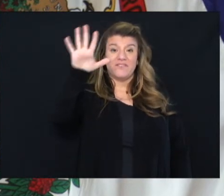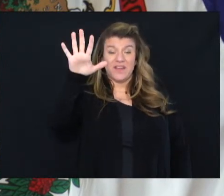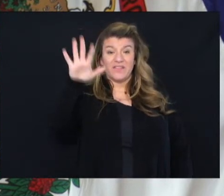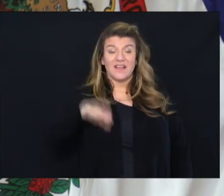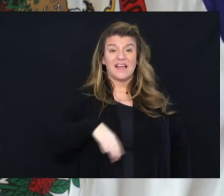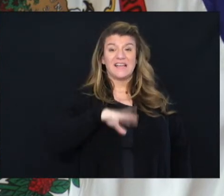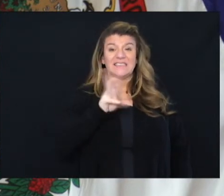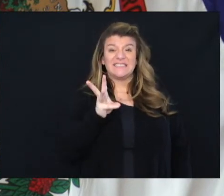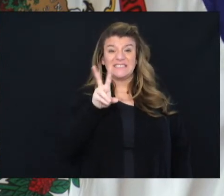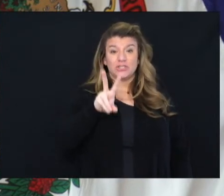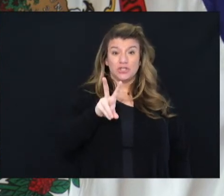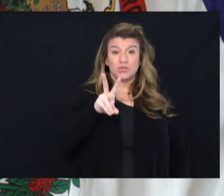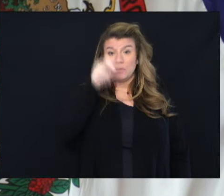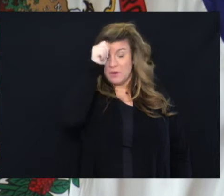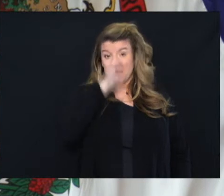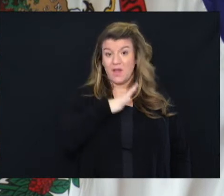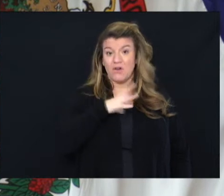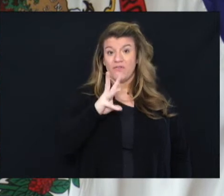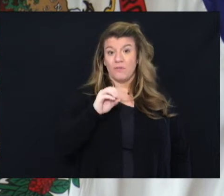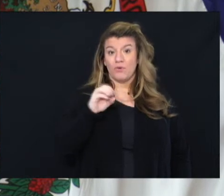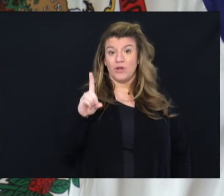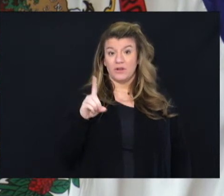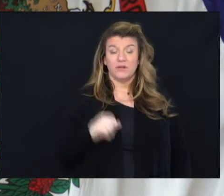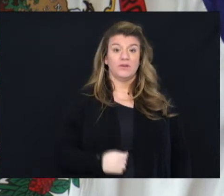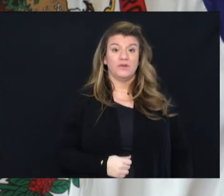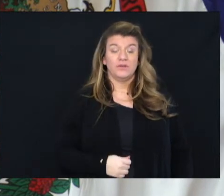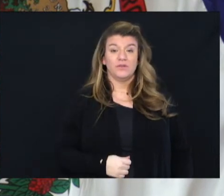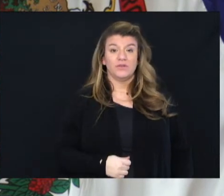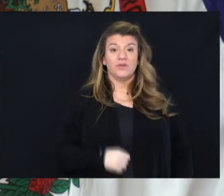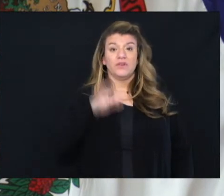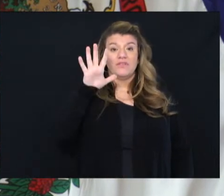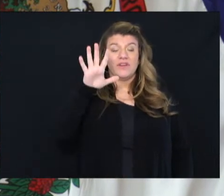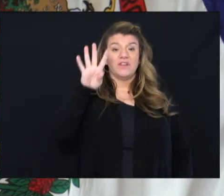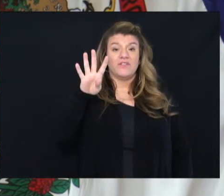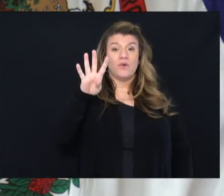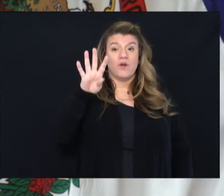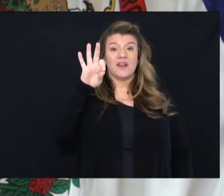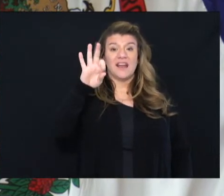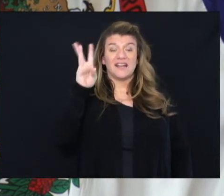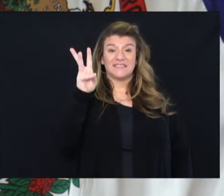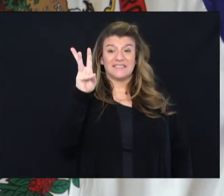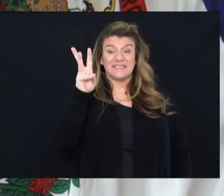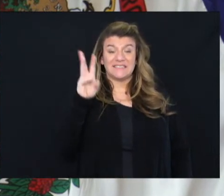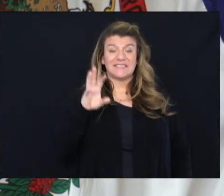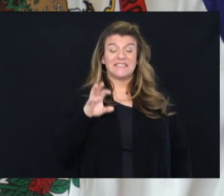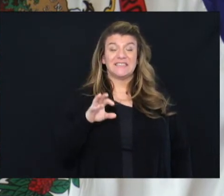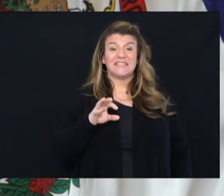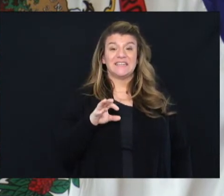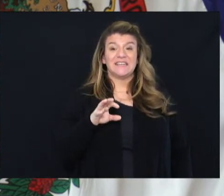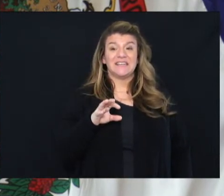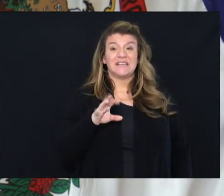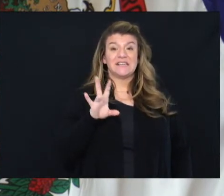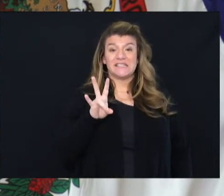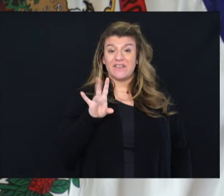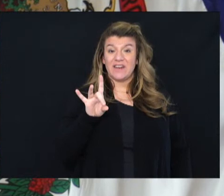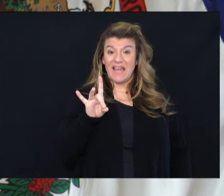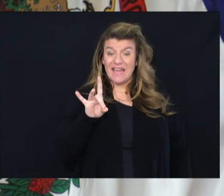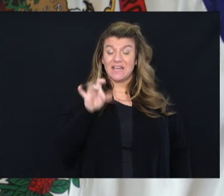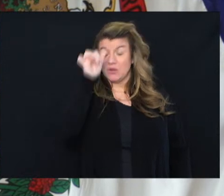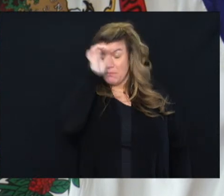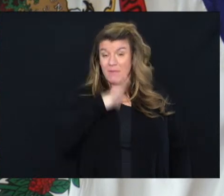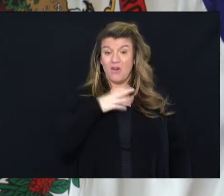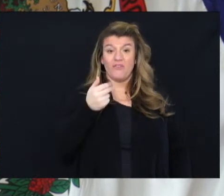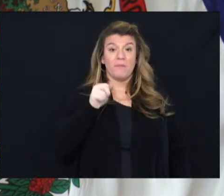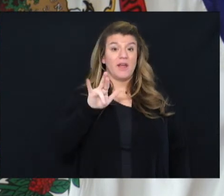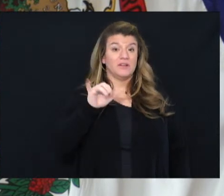death is a 62-year-old male from Wood County. The 5,496th death is a 78-year-old male